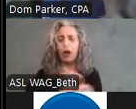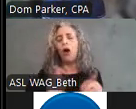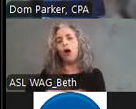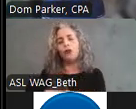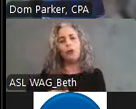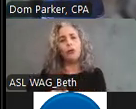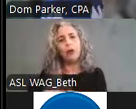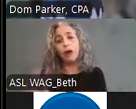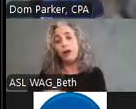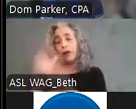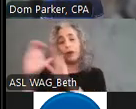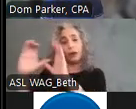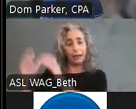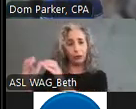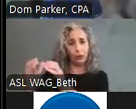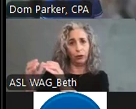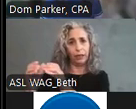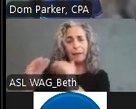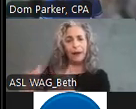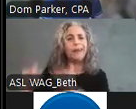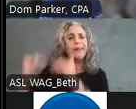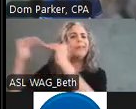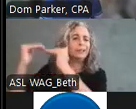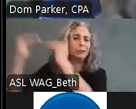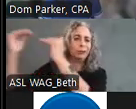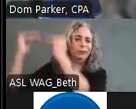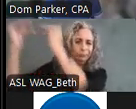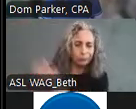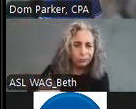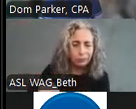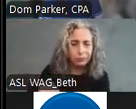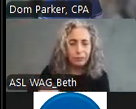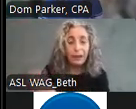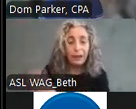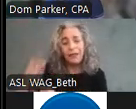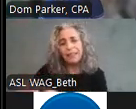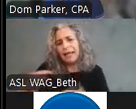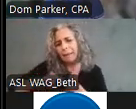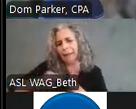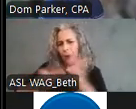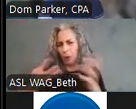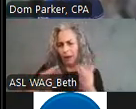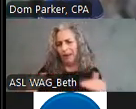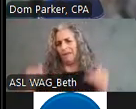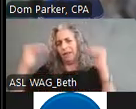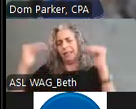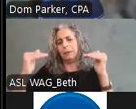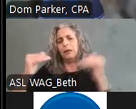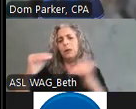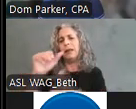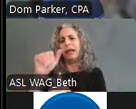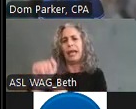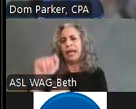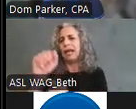another category, which is about the advancements. So for this, I'm talking about advancements in AR and VR,